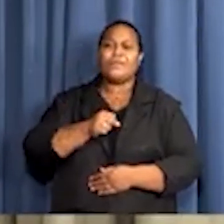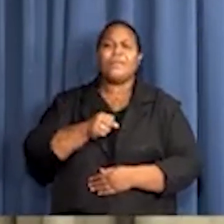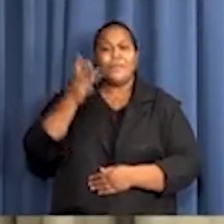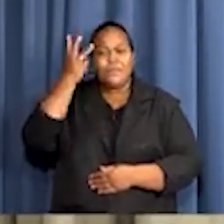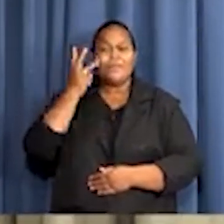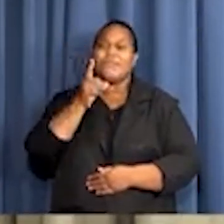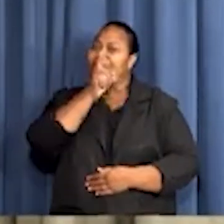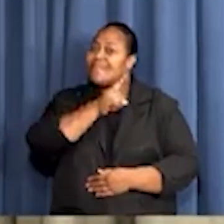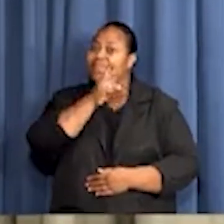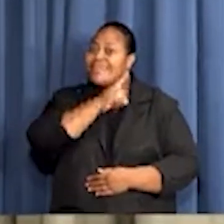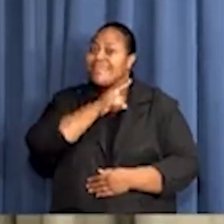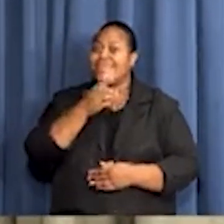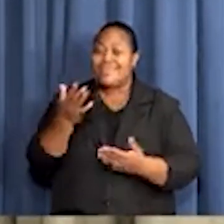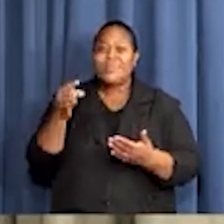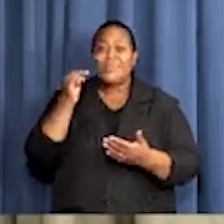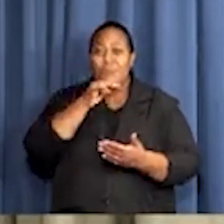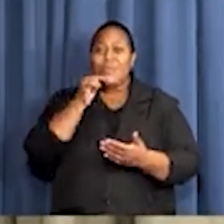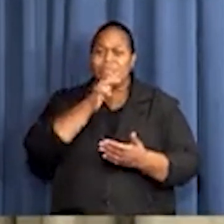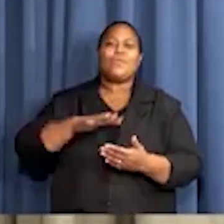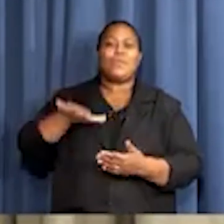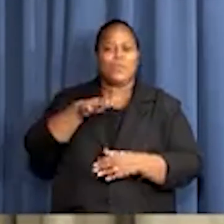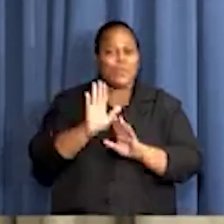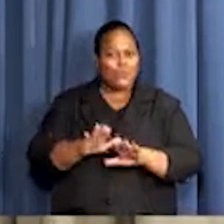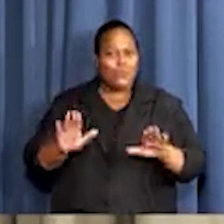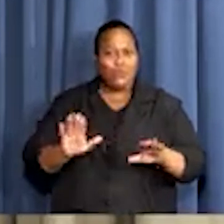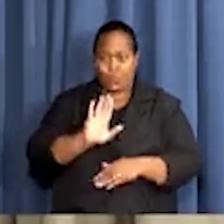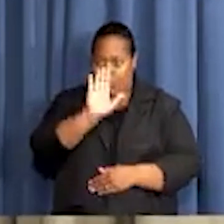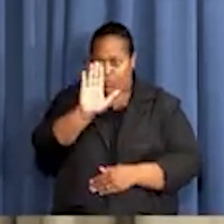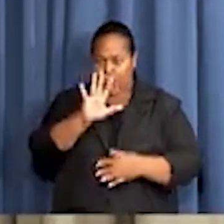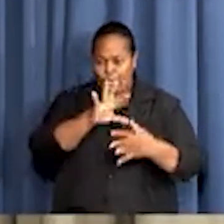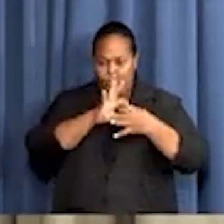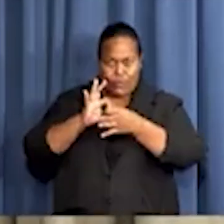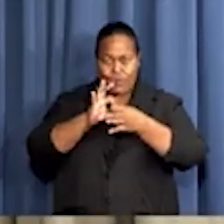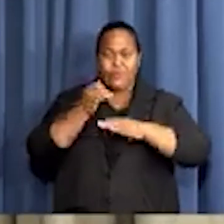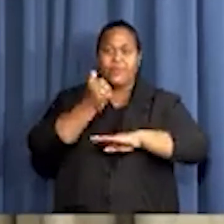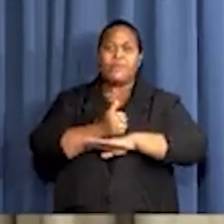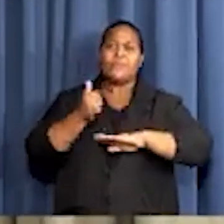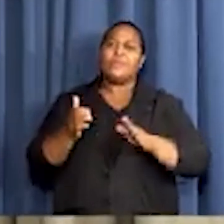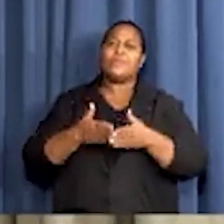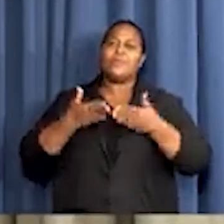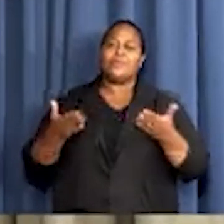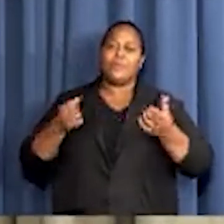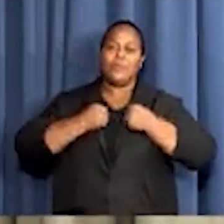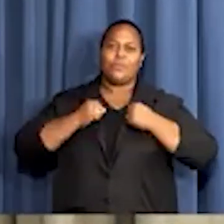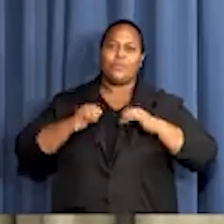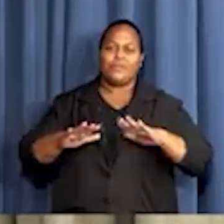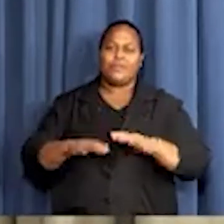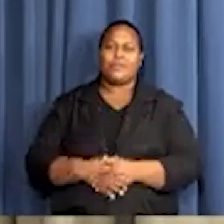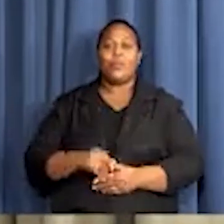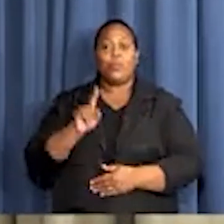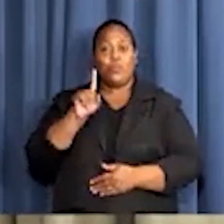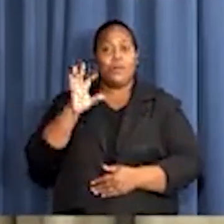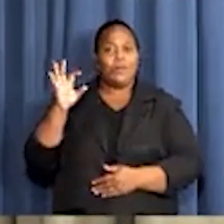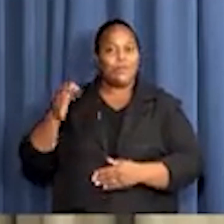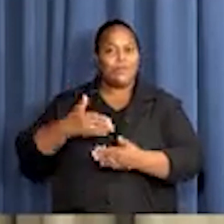ke kimnirungane. Your coalition government has just completed 100